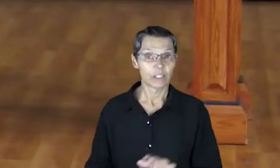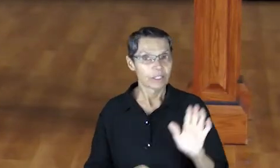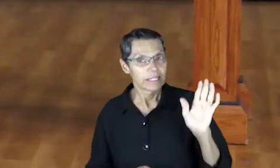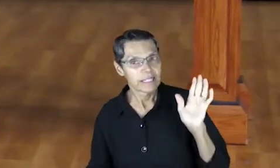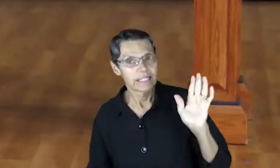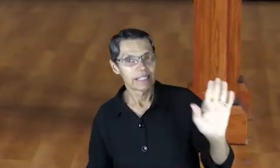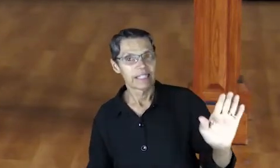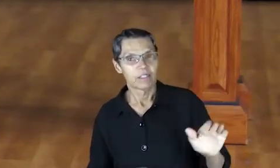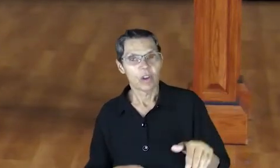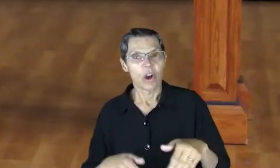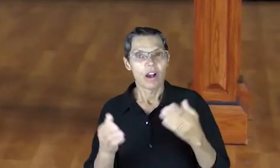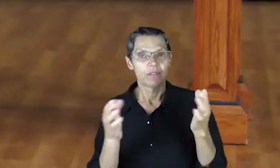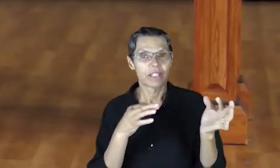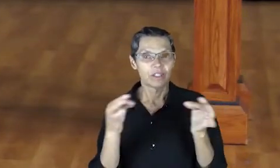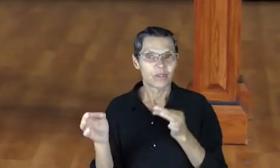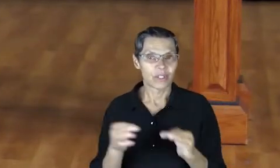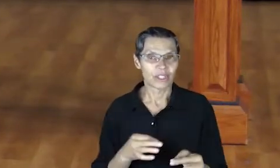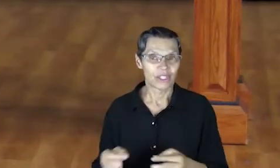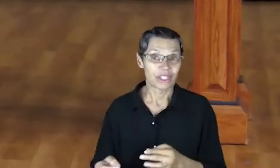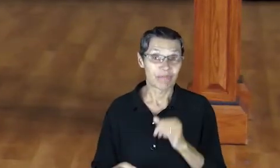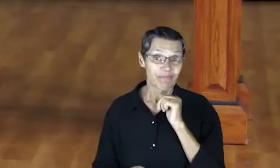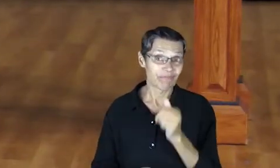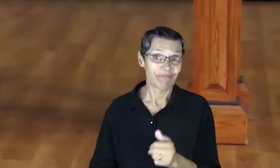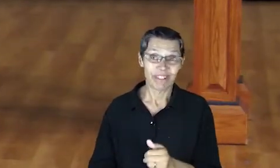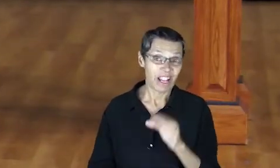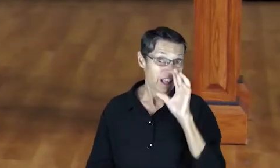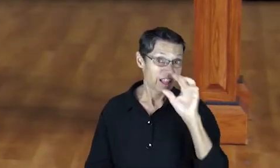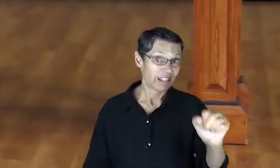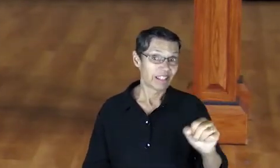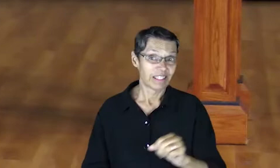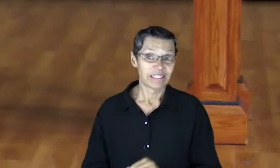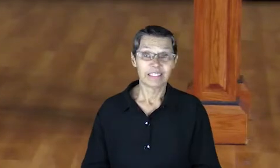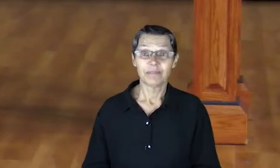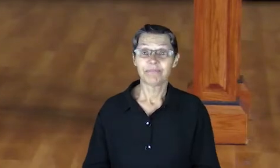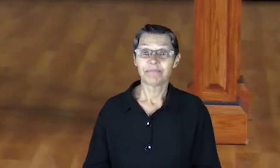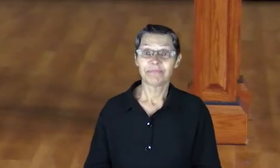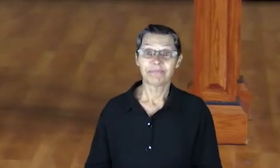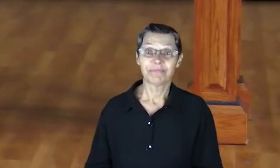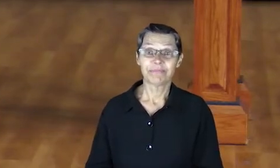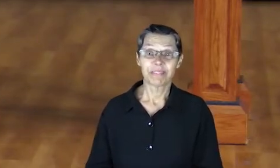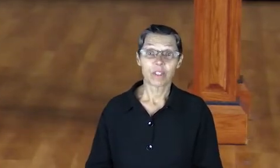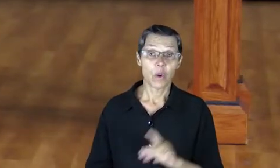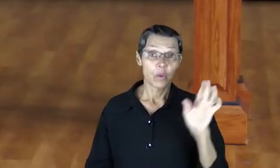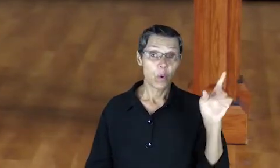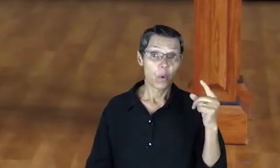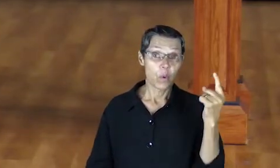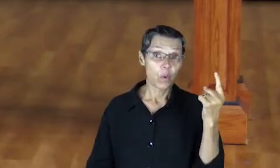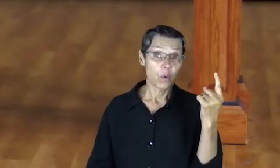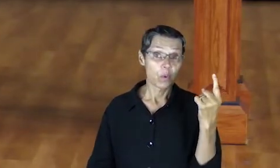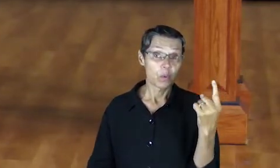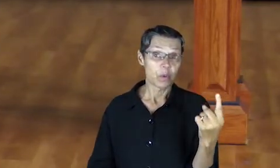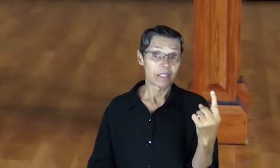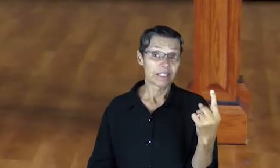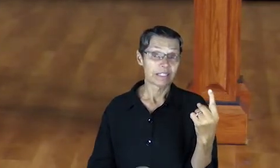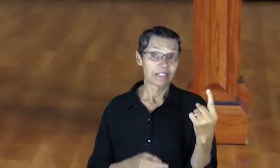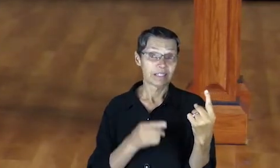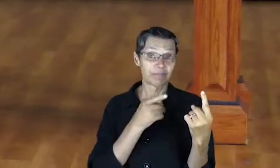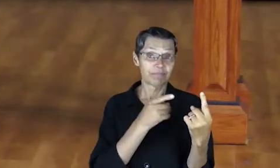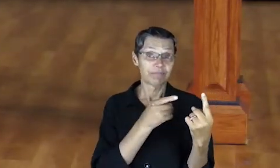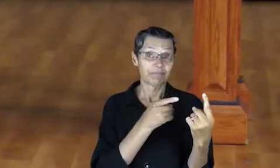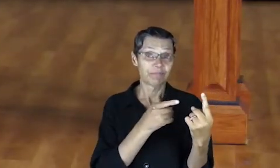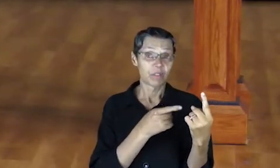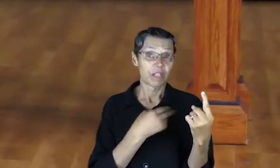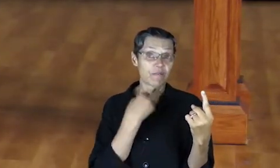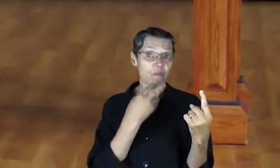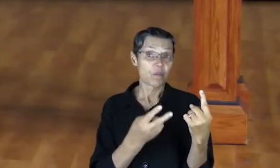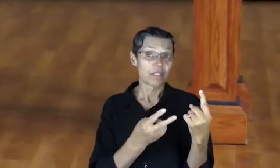putting God's word, the way he's offering instructions, and that in fact as a single person out there with a single voice, he's not going to get to as